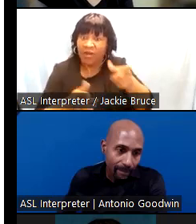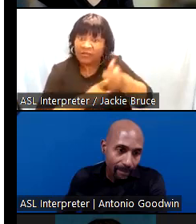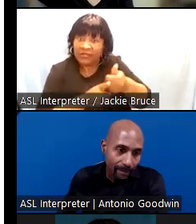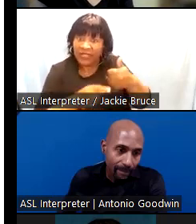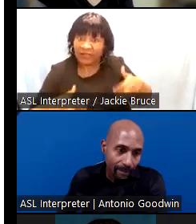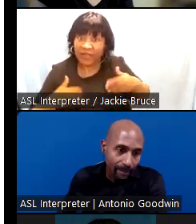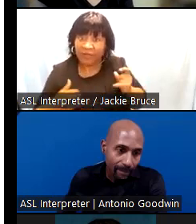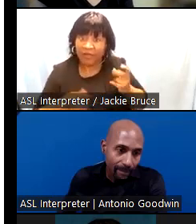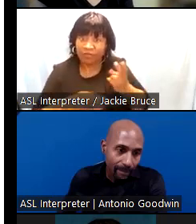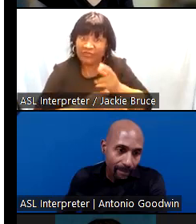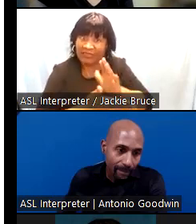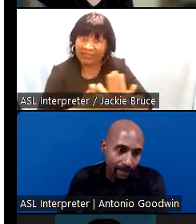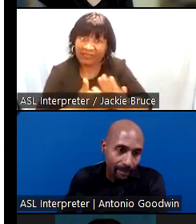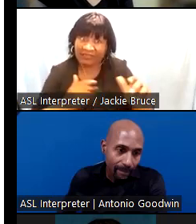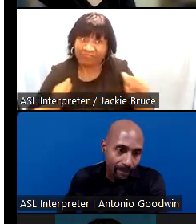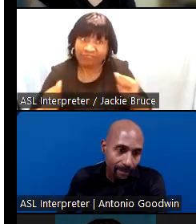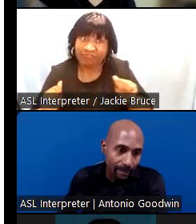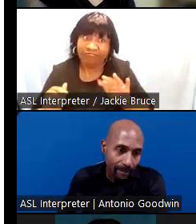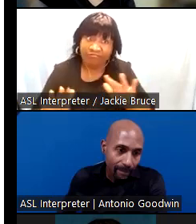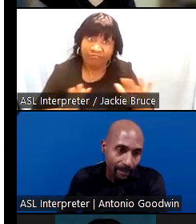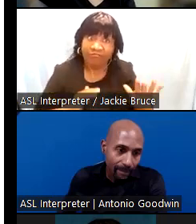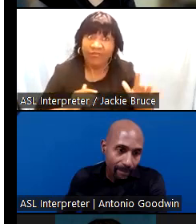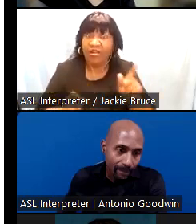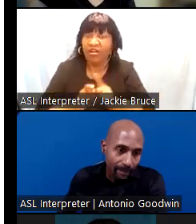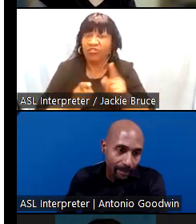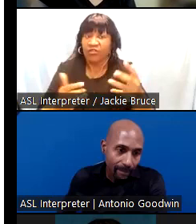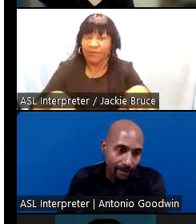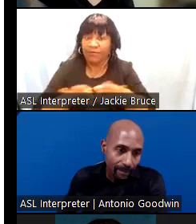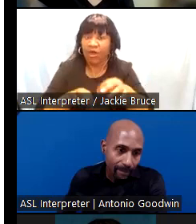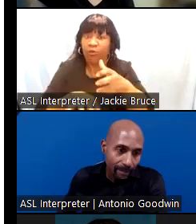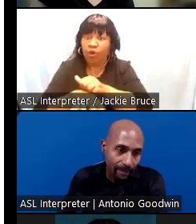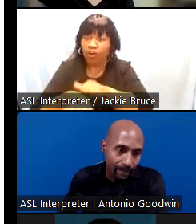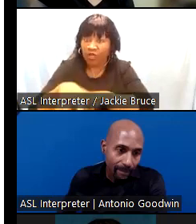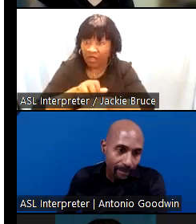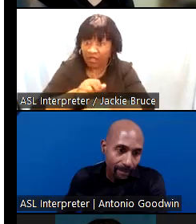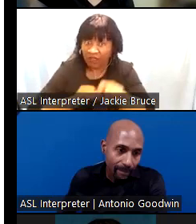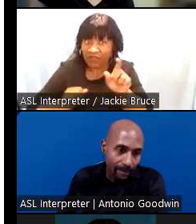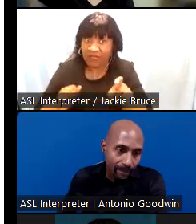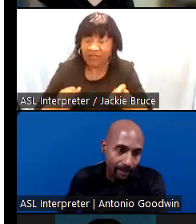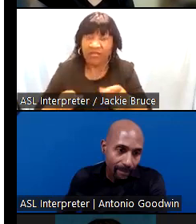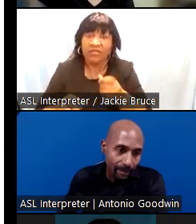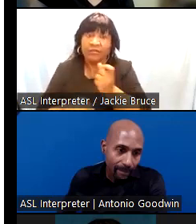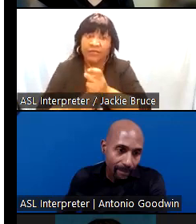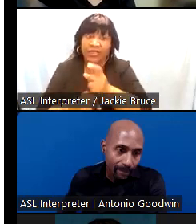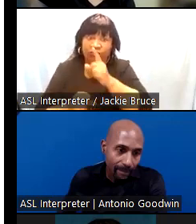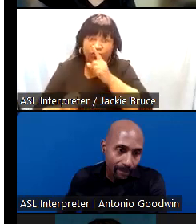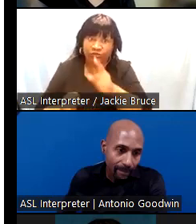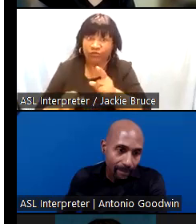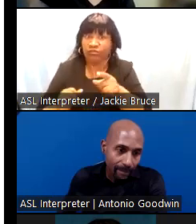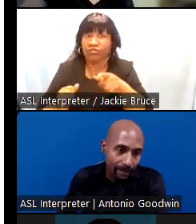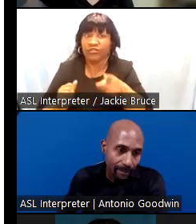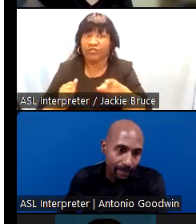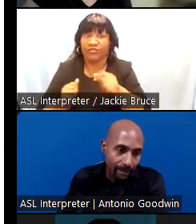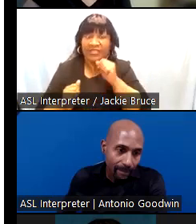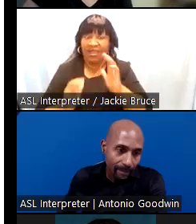use. Again, if you're going to be, you'd want to be wearing gloves to make sure that you're not coming